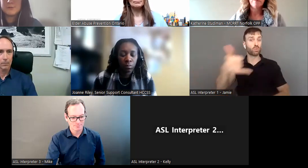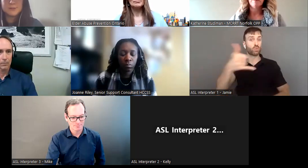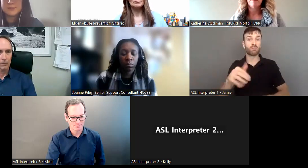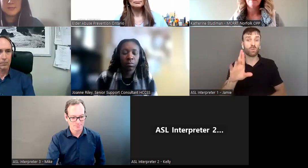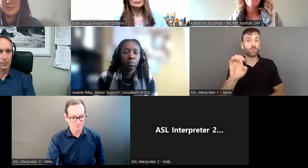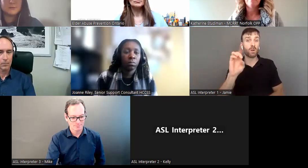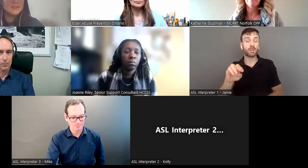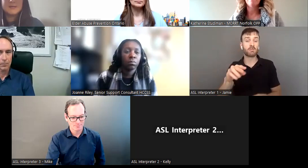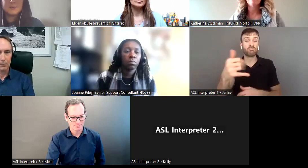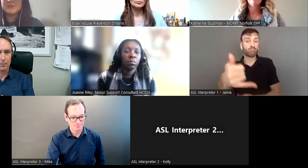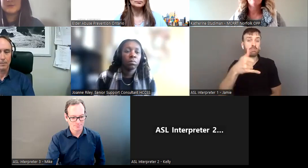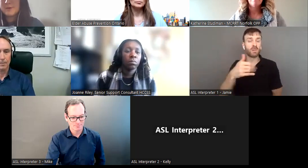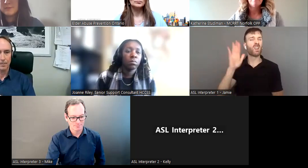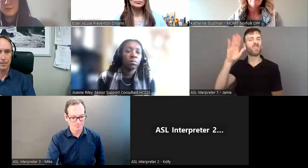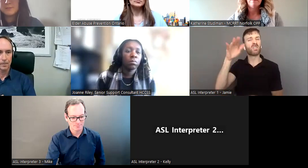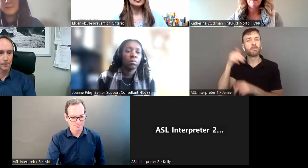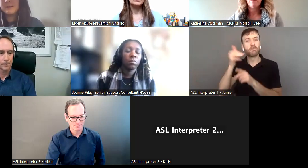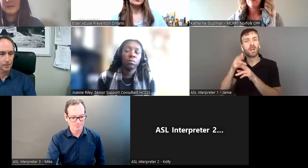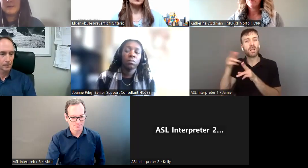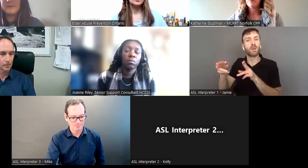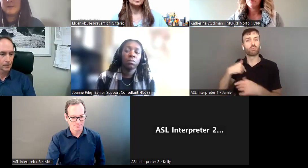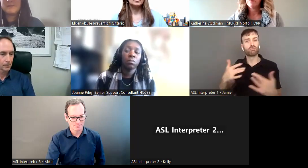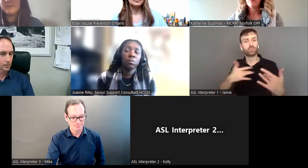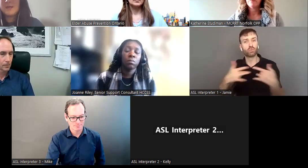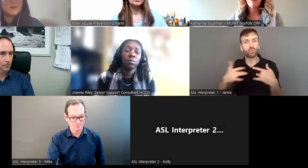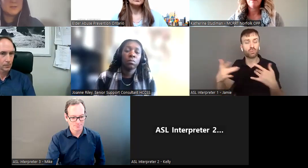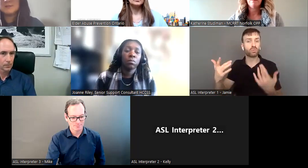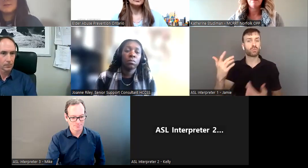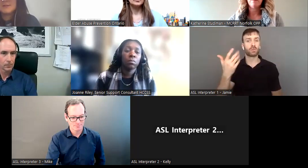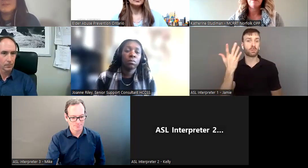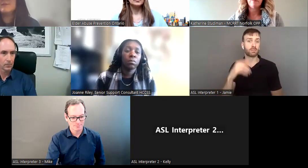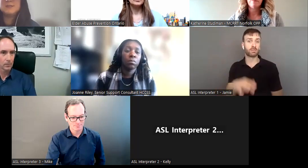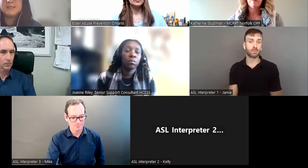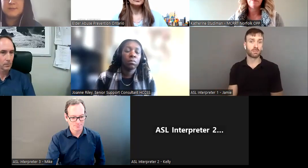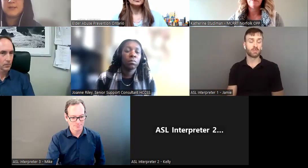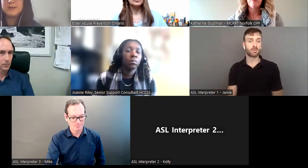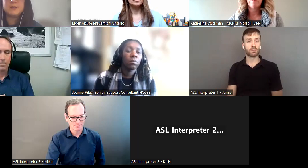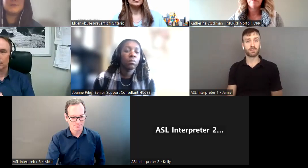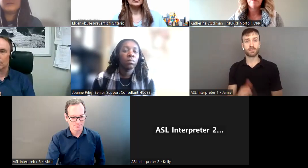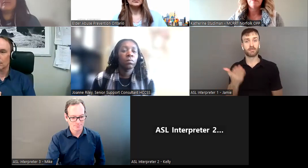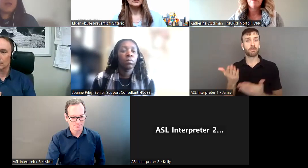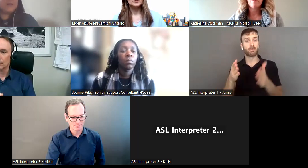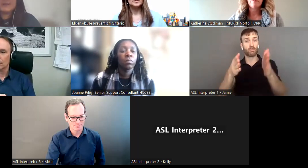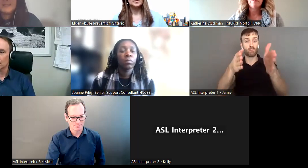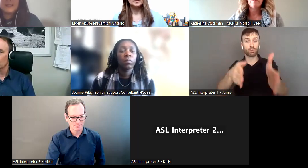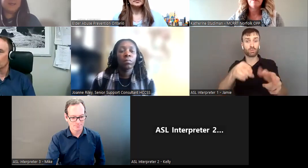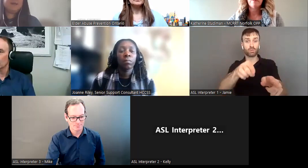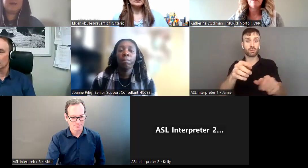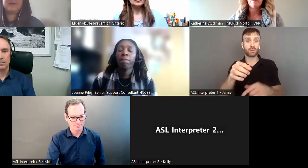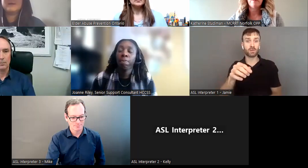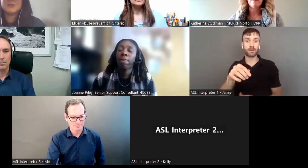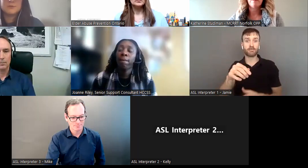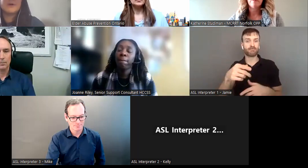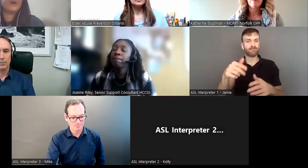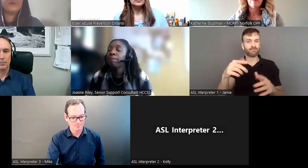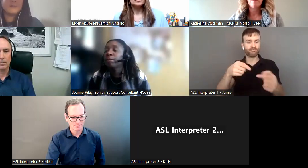my neighbor, I'm concerned about them. They might be having some difficulties with, A, B, and C, and